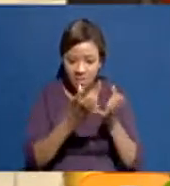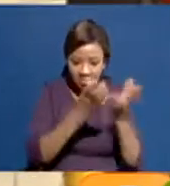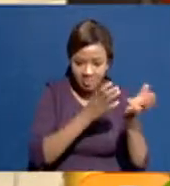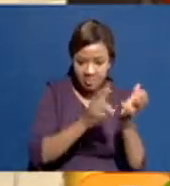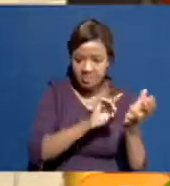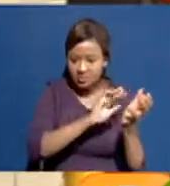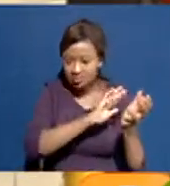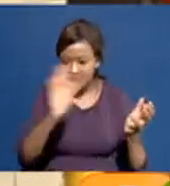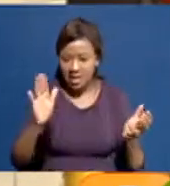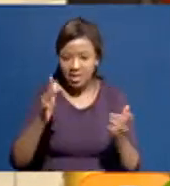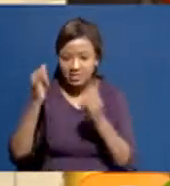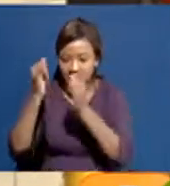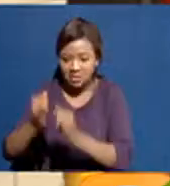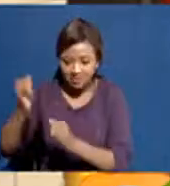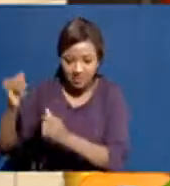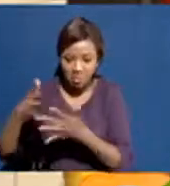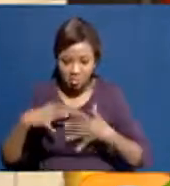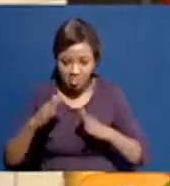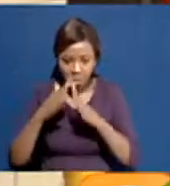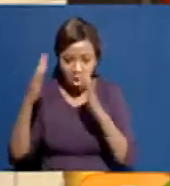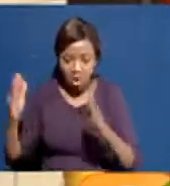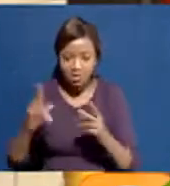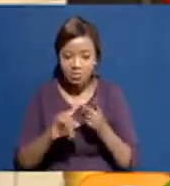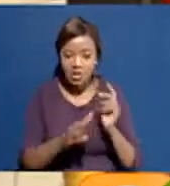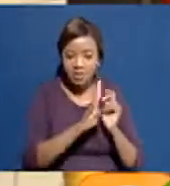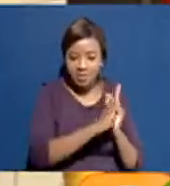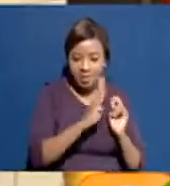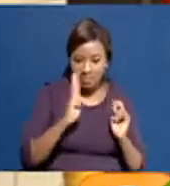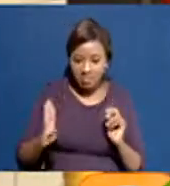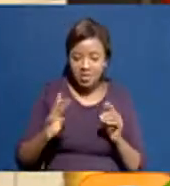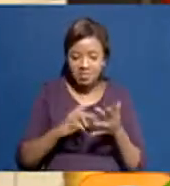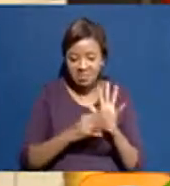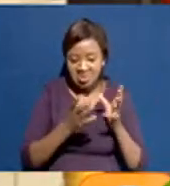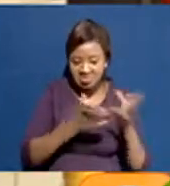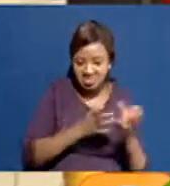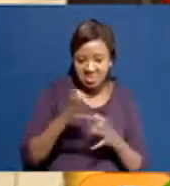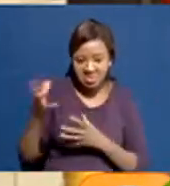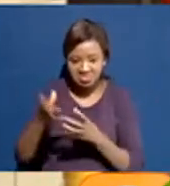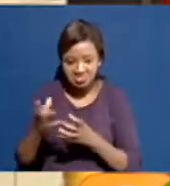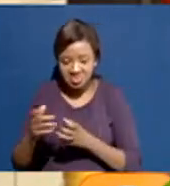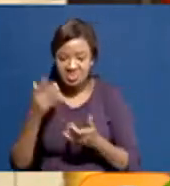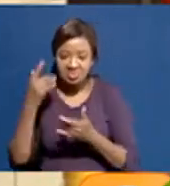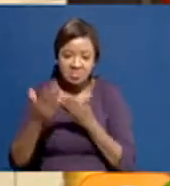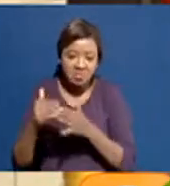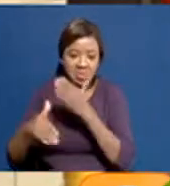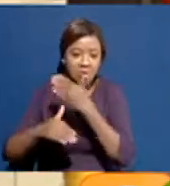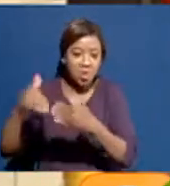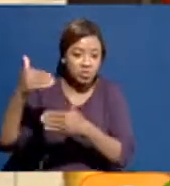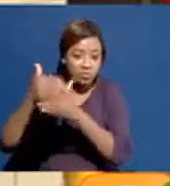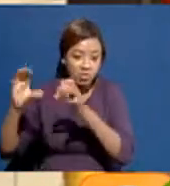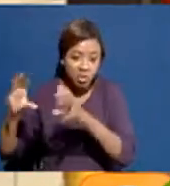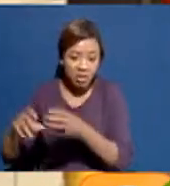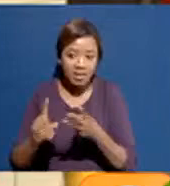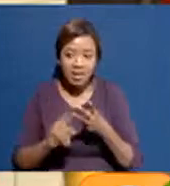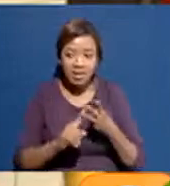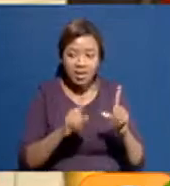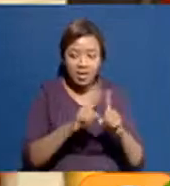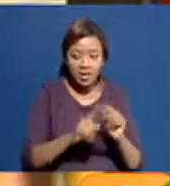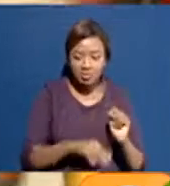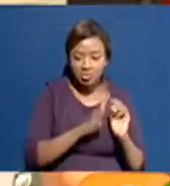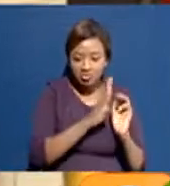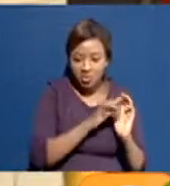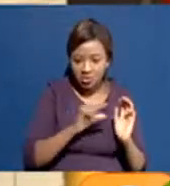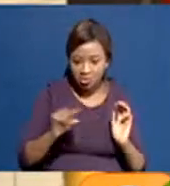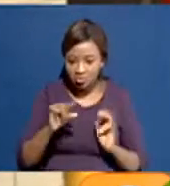predominantly individual household owners. We have B2B, that's business to business. This is mostly construction companies. And then, of course, the government, B2G,